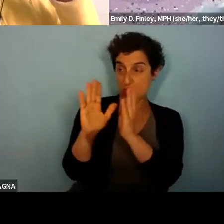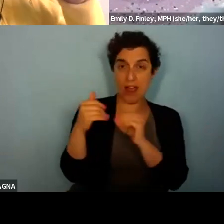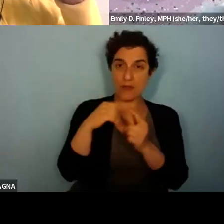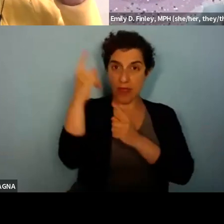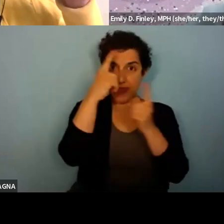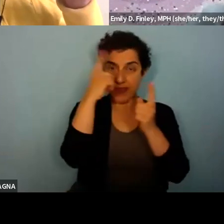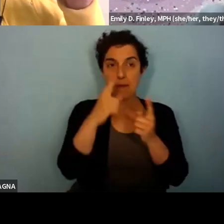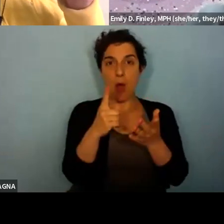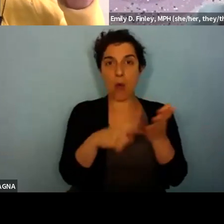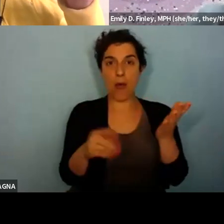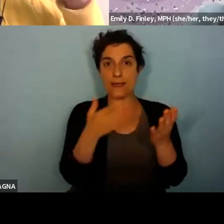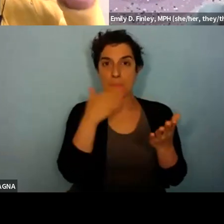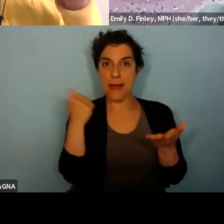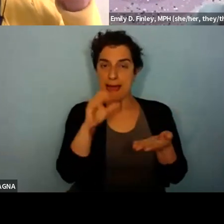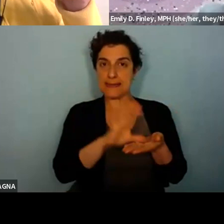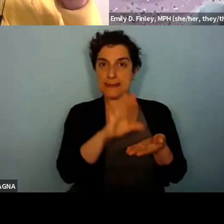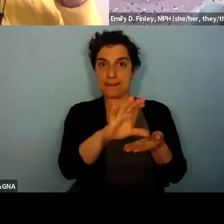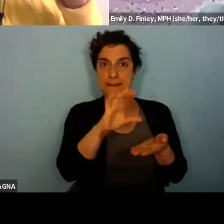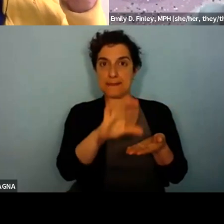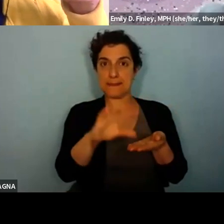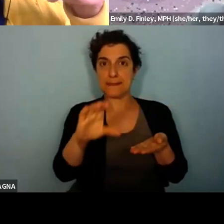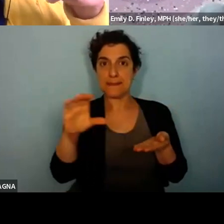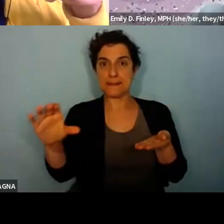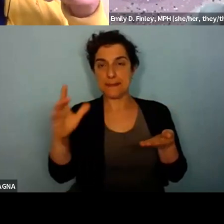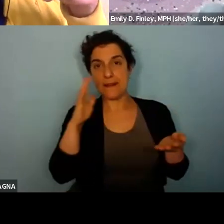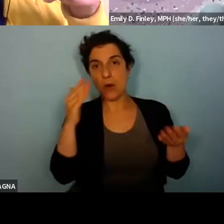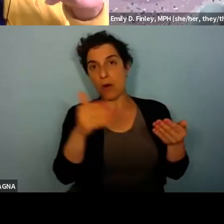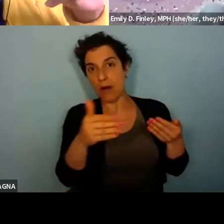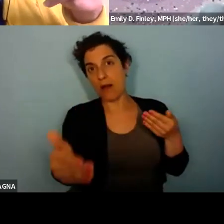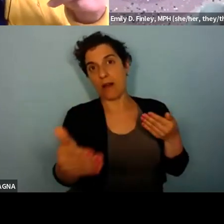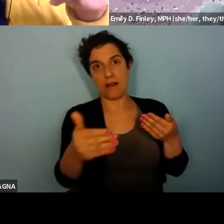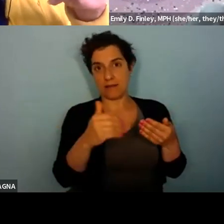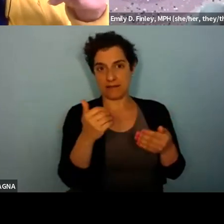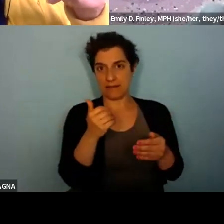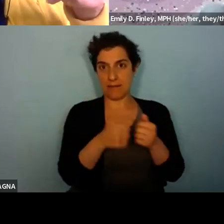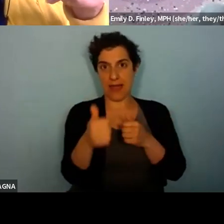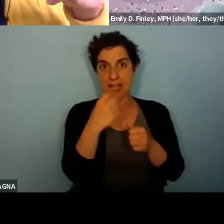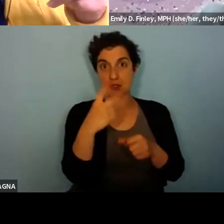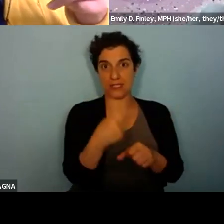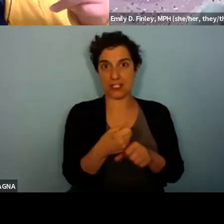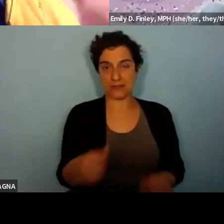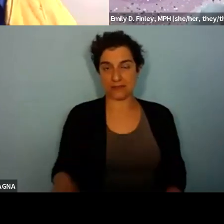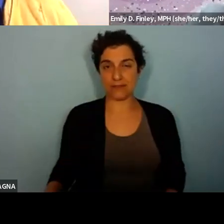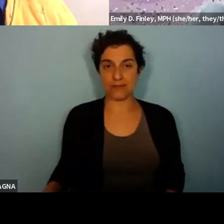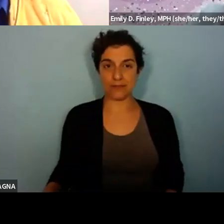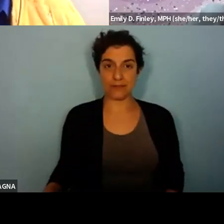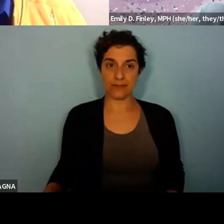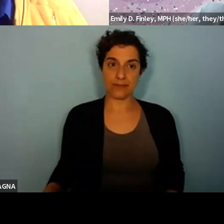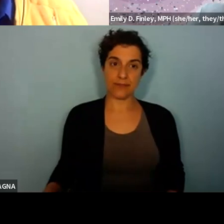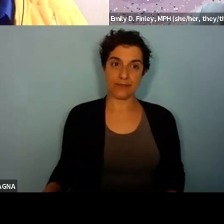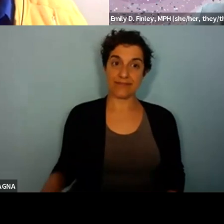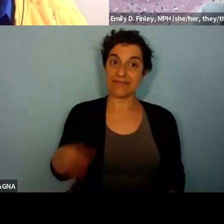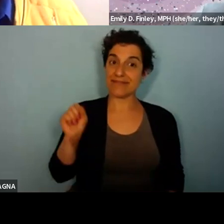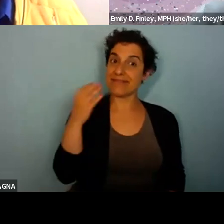about what is going to be working, helping after this grant. Yeah. Thank